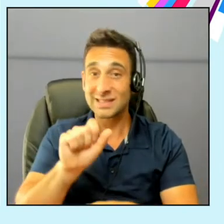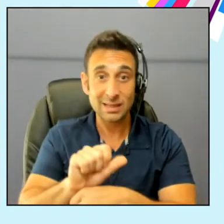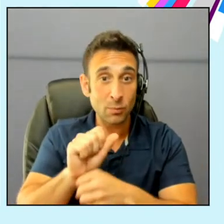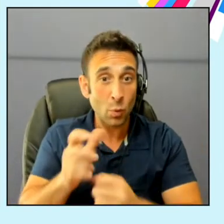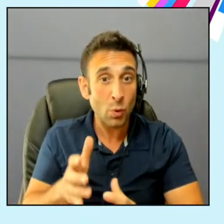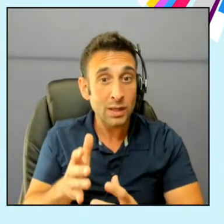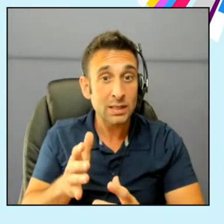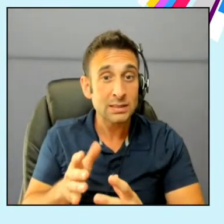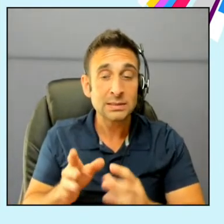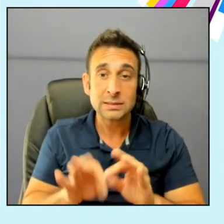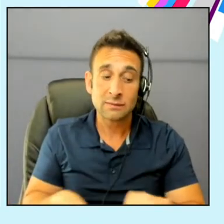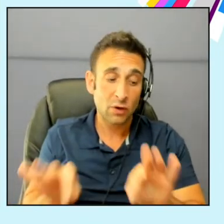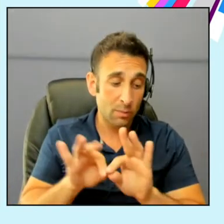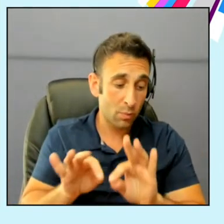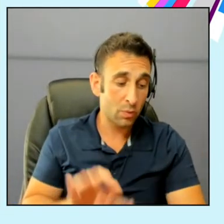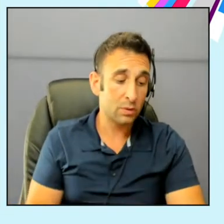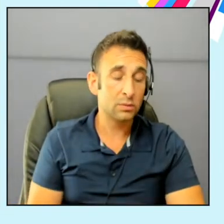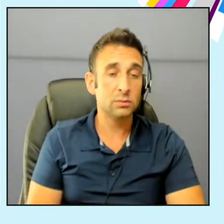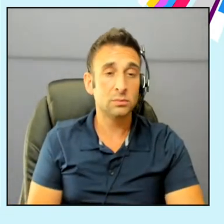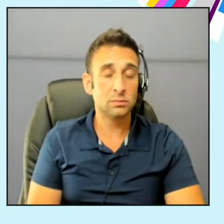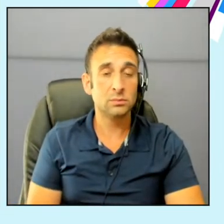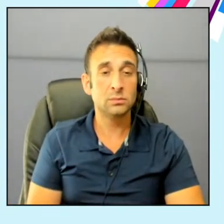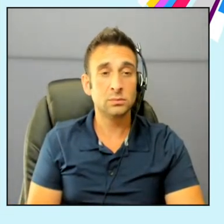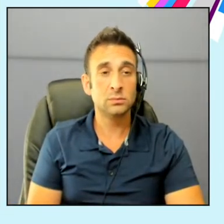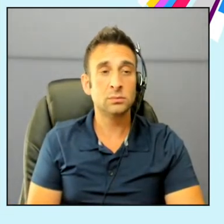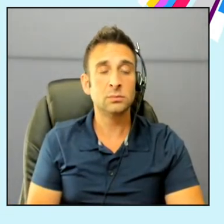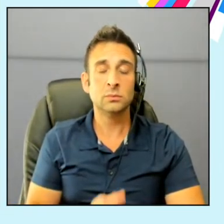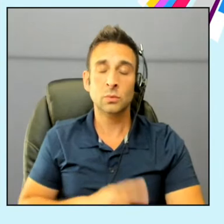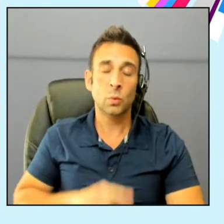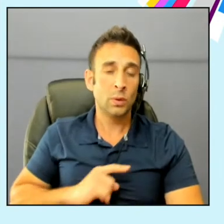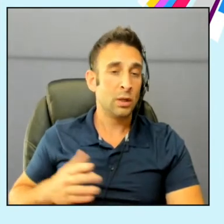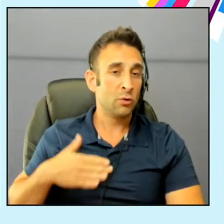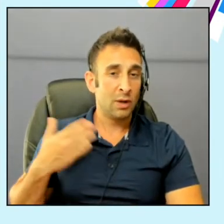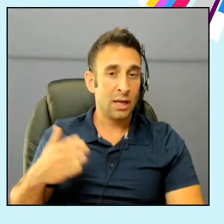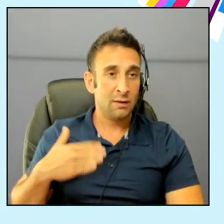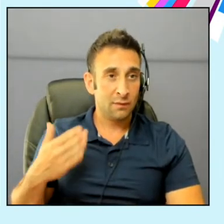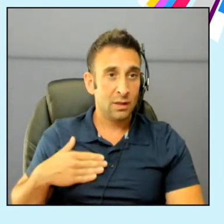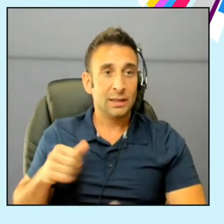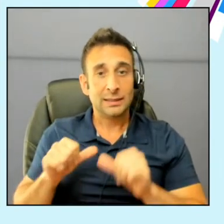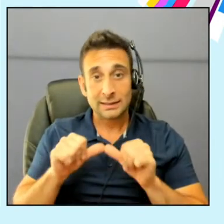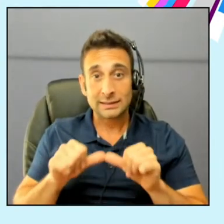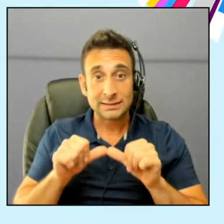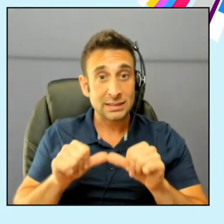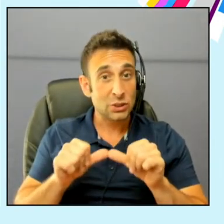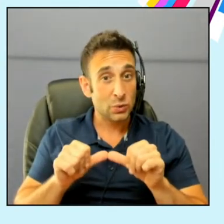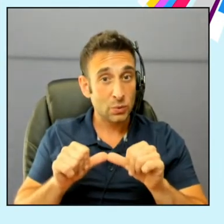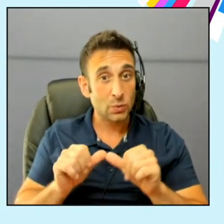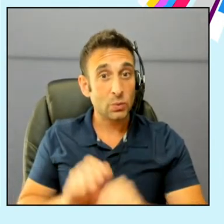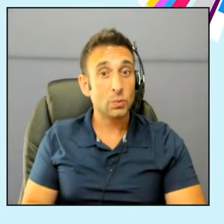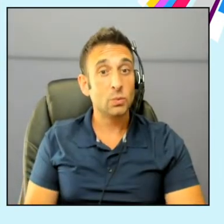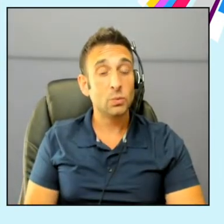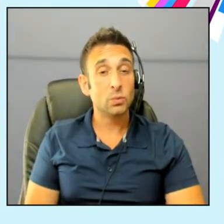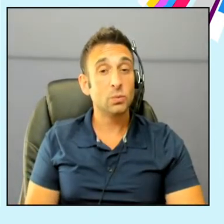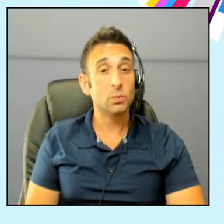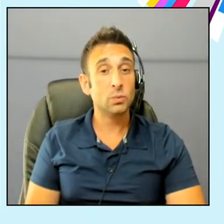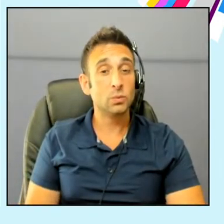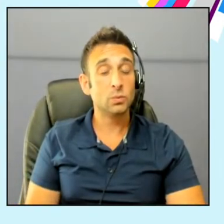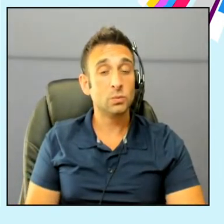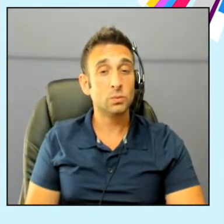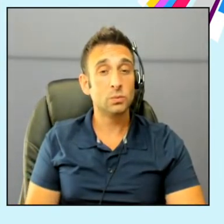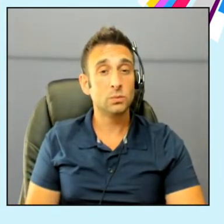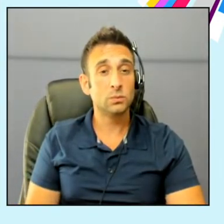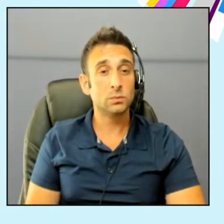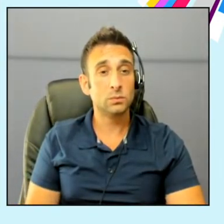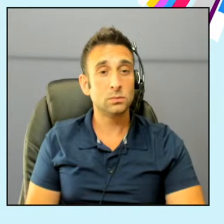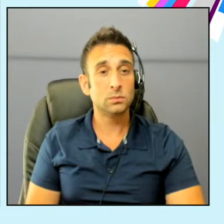important. And so we are grateful that that continues to happen. And all the other sort of different ways we